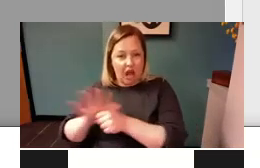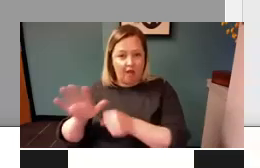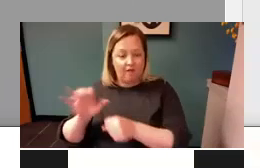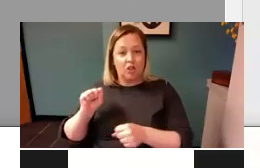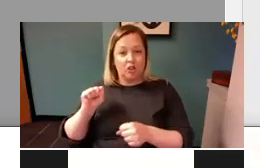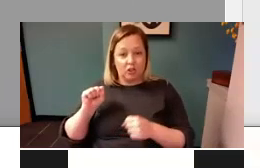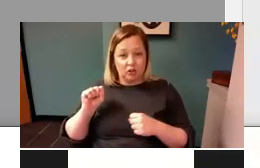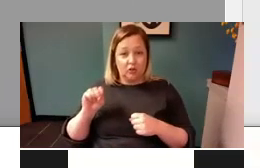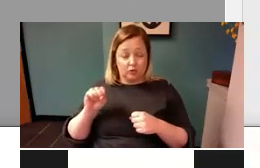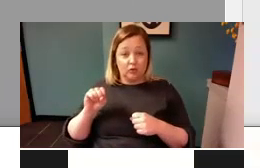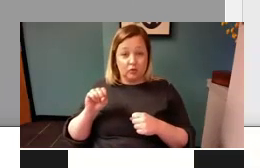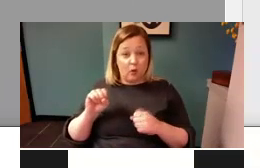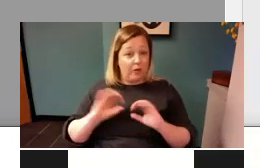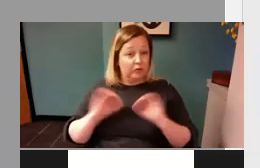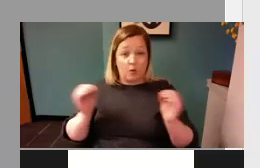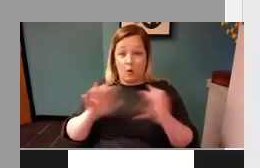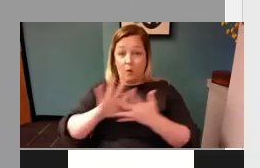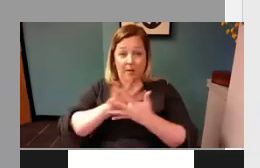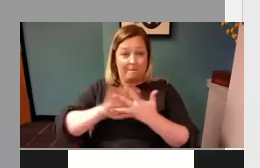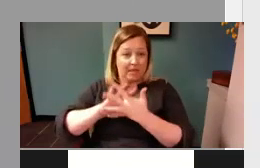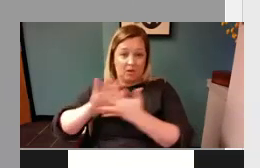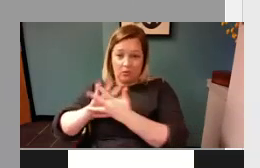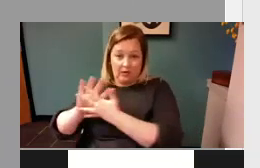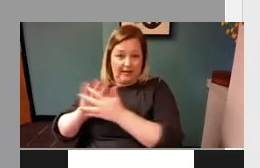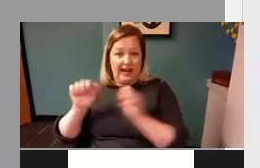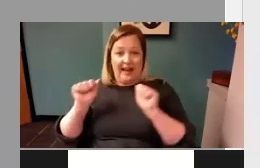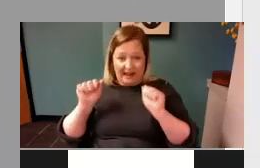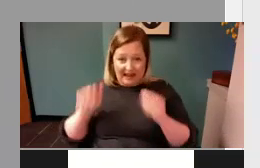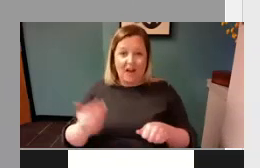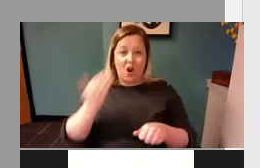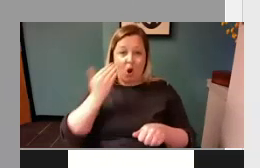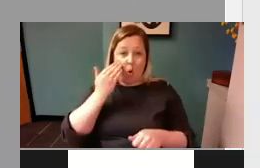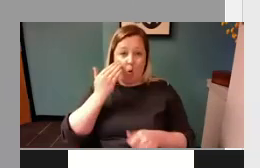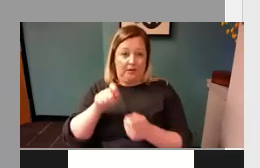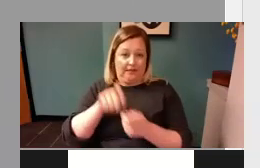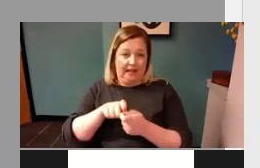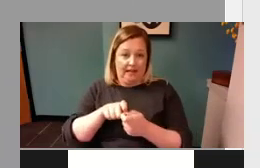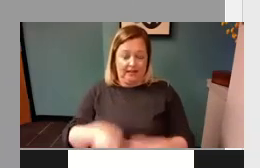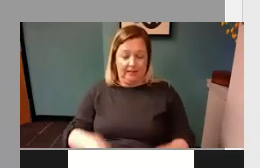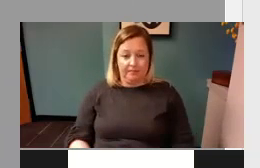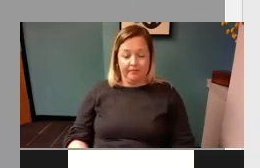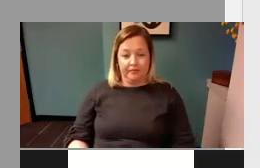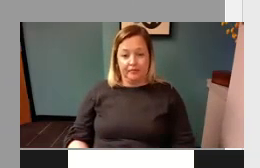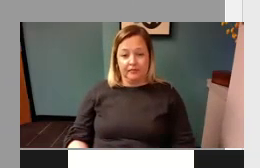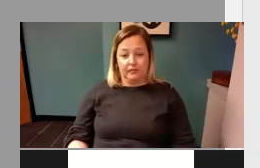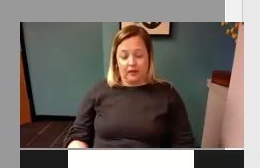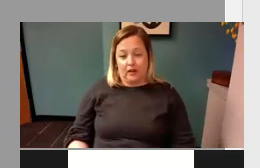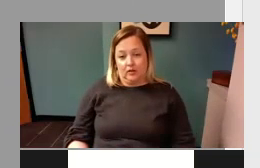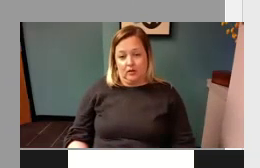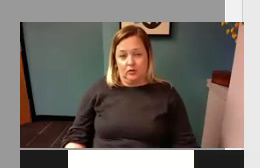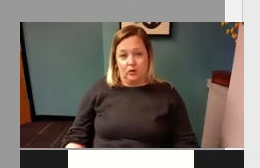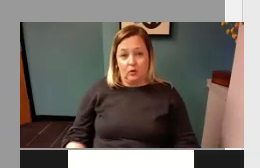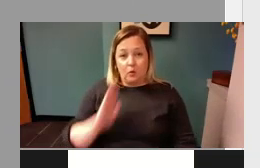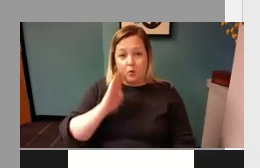is no ambiguity between those encoding values. So what it does is it essentially creates a tree with respect to